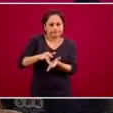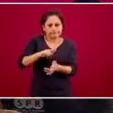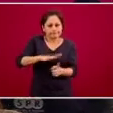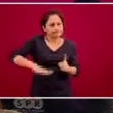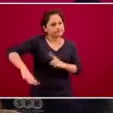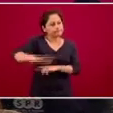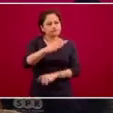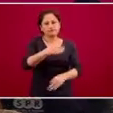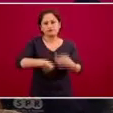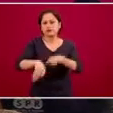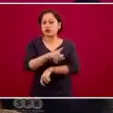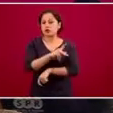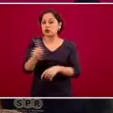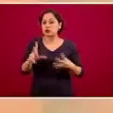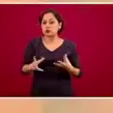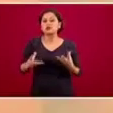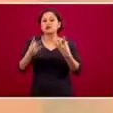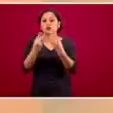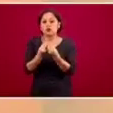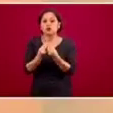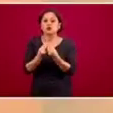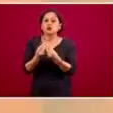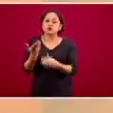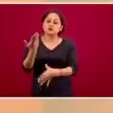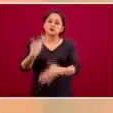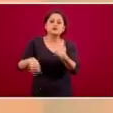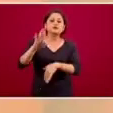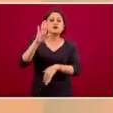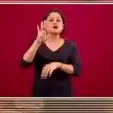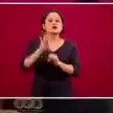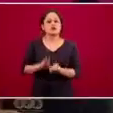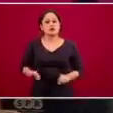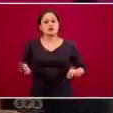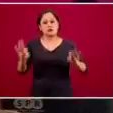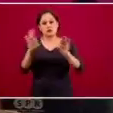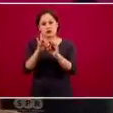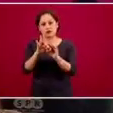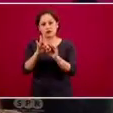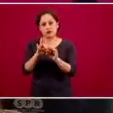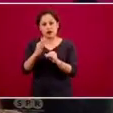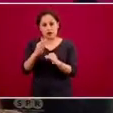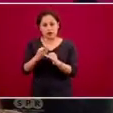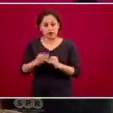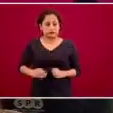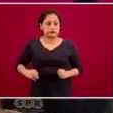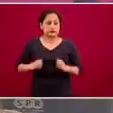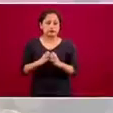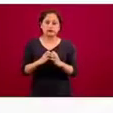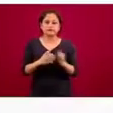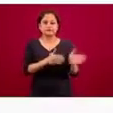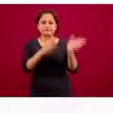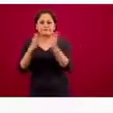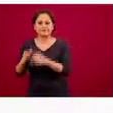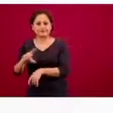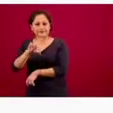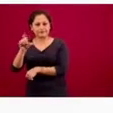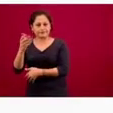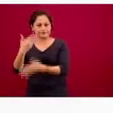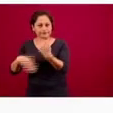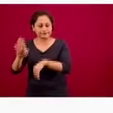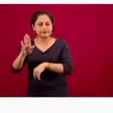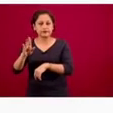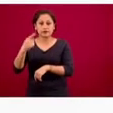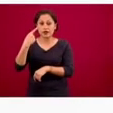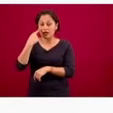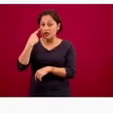mental health to our population is a very present need within our country and within